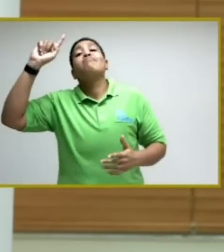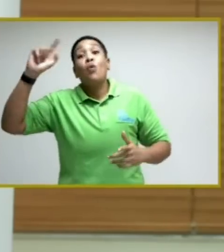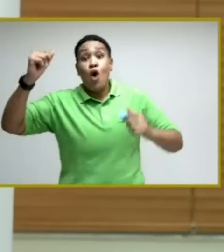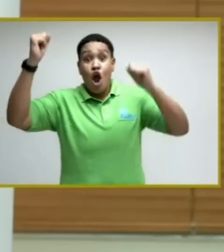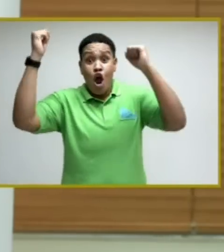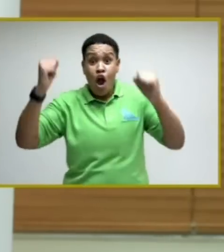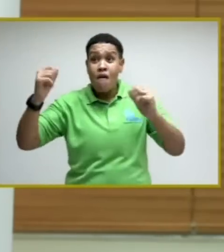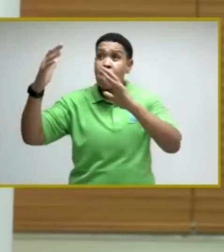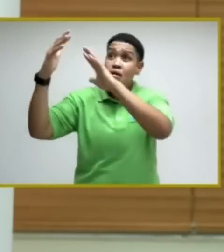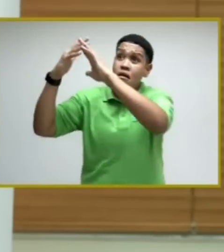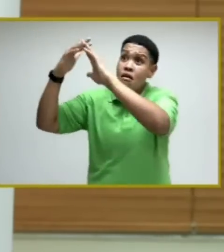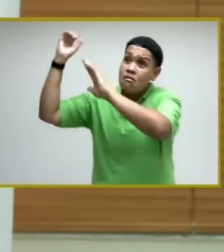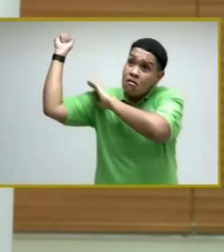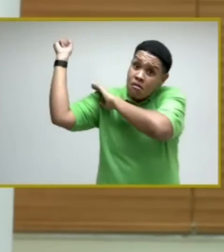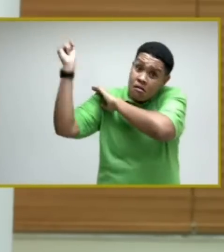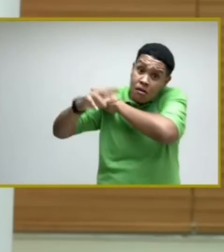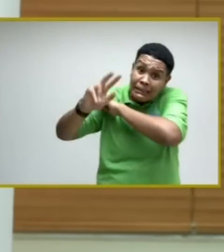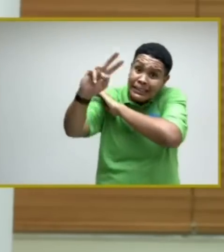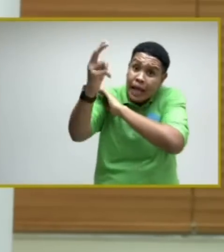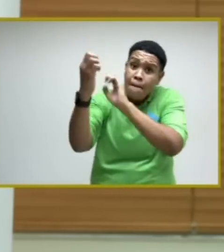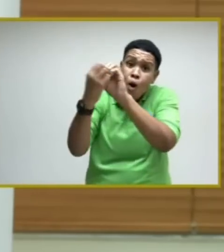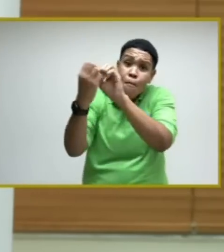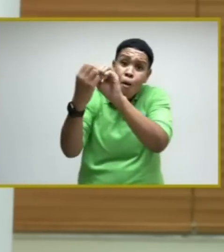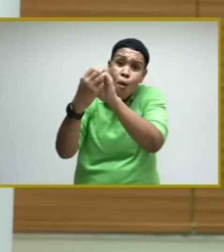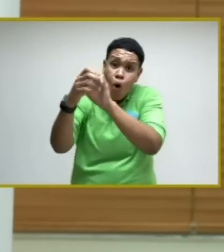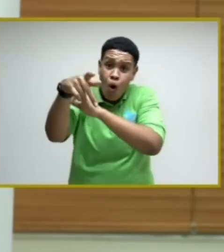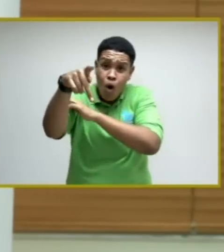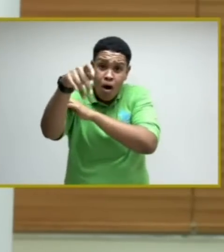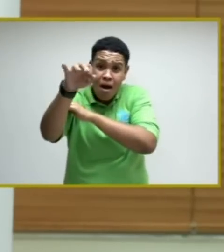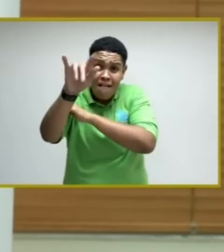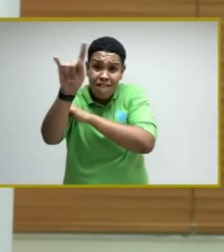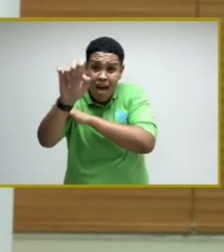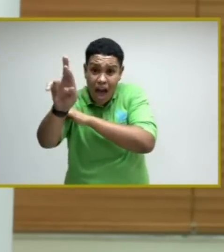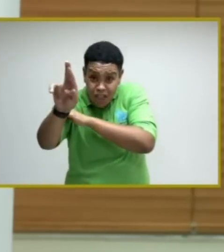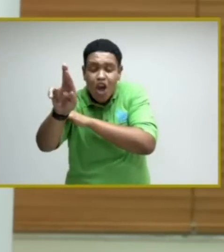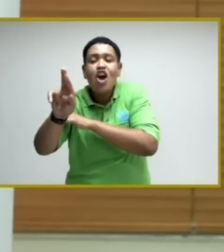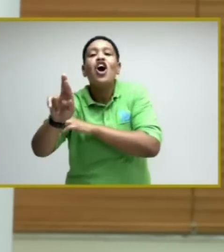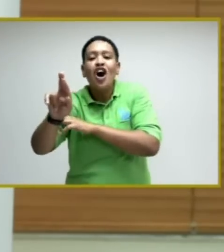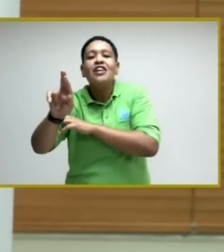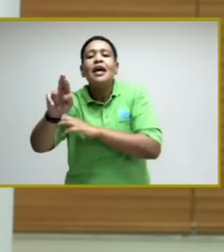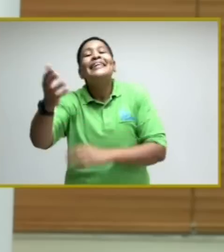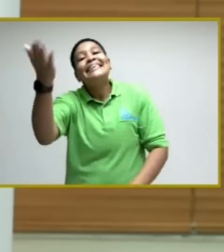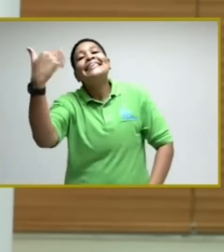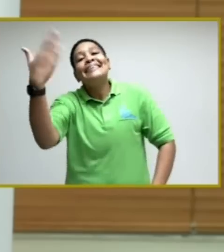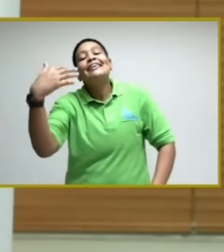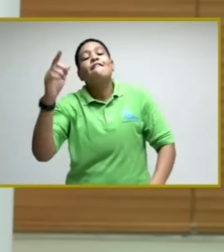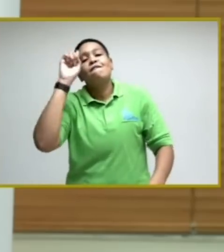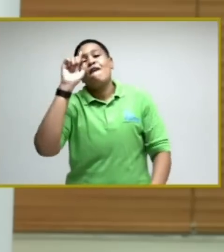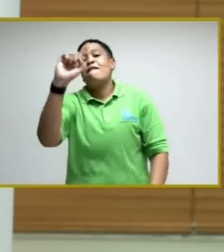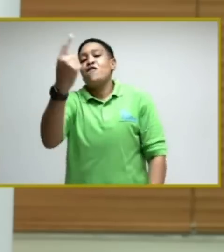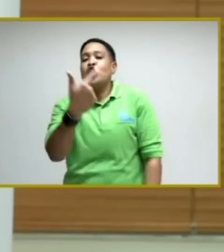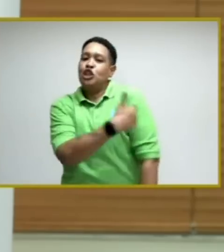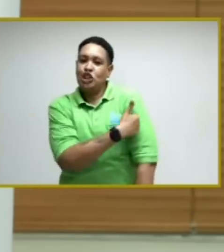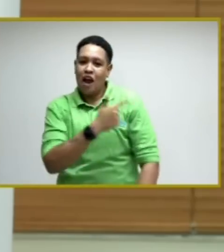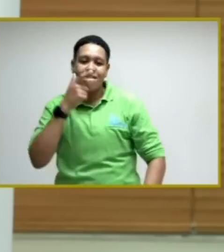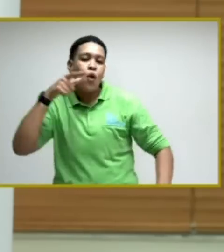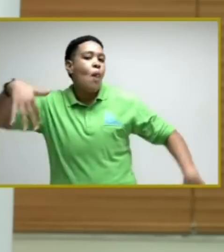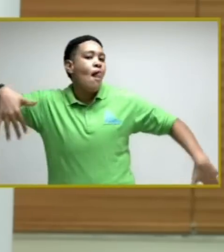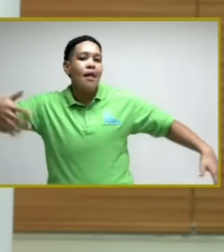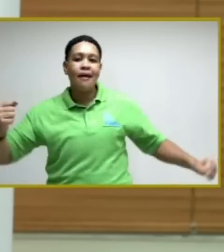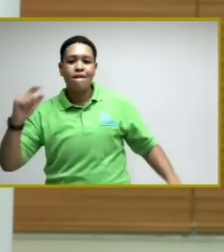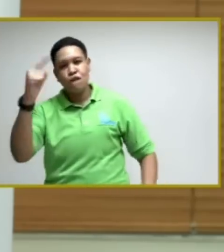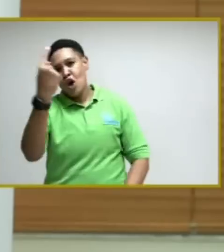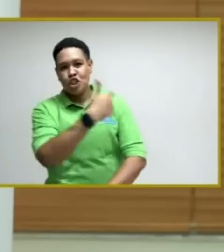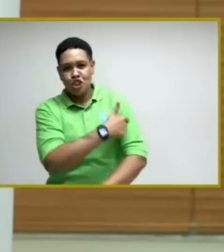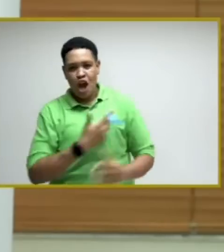the arrival of the second shipment of Pfizer, then we will resume giving first doses for those who prefer